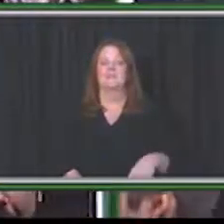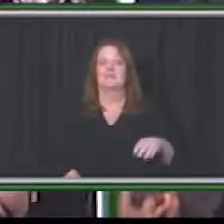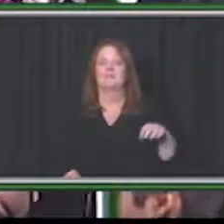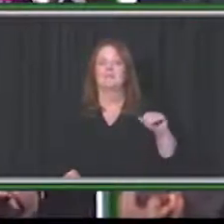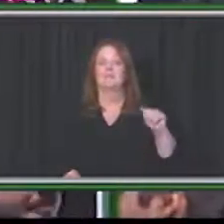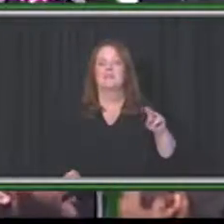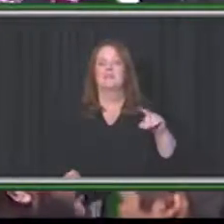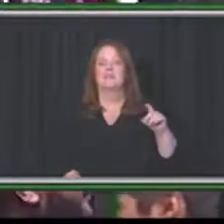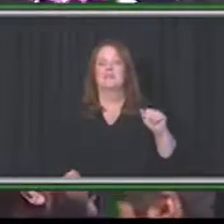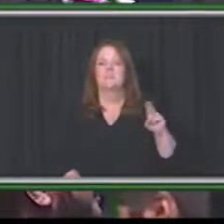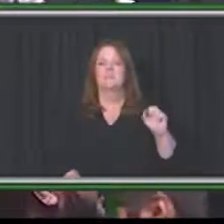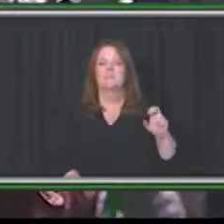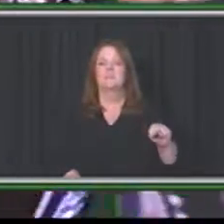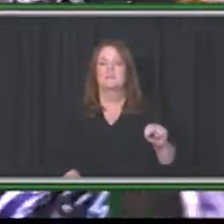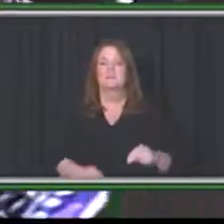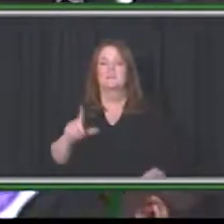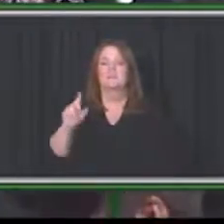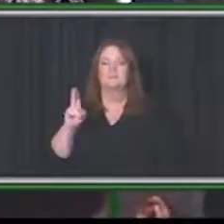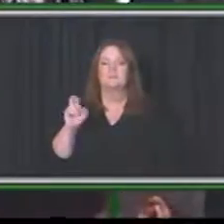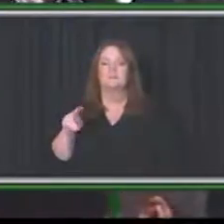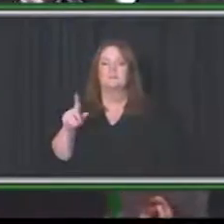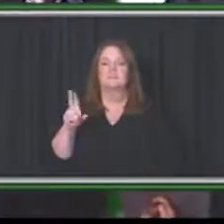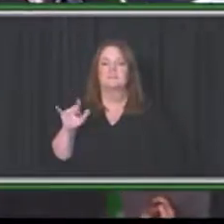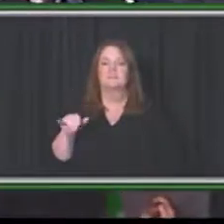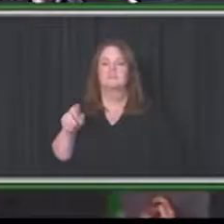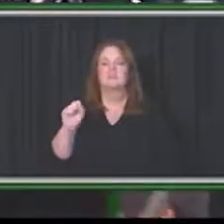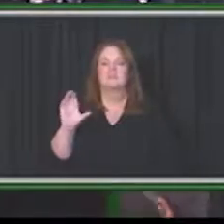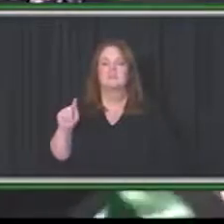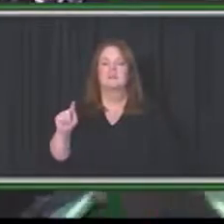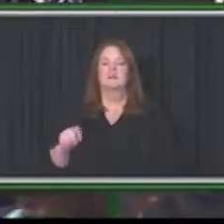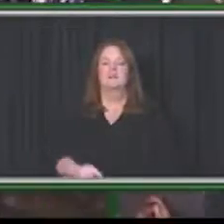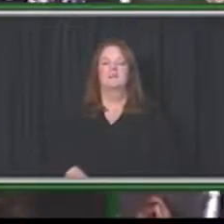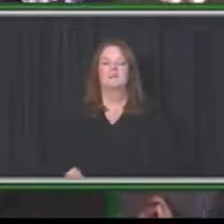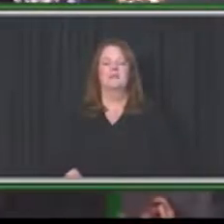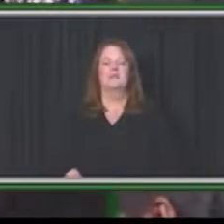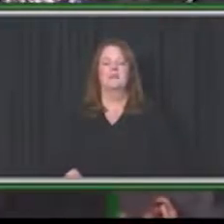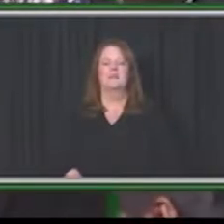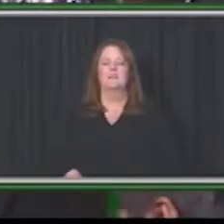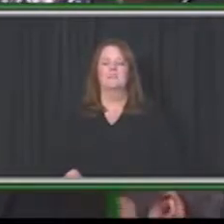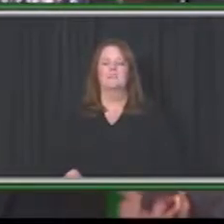Amanda Maupin. Lauren Ashley Scott.